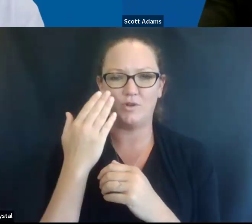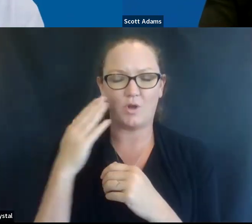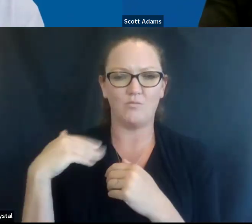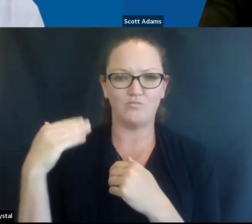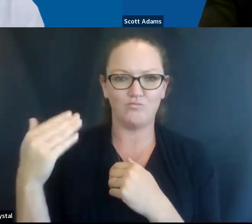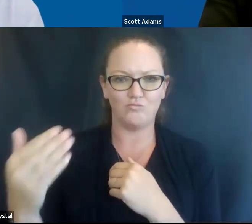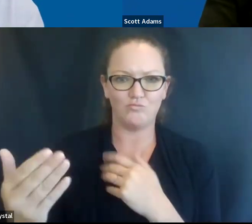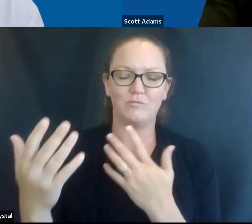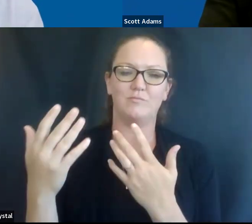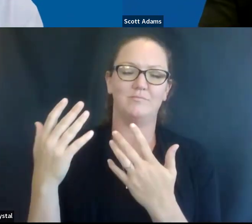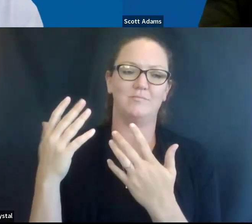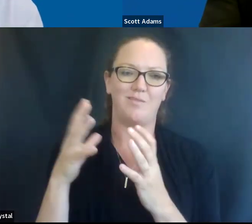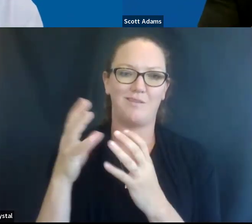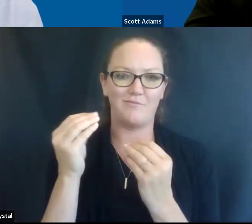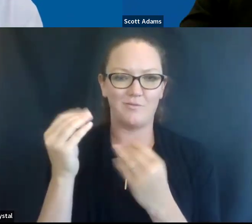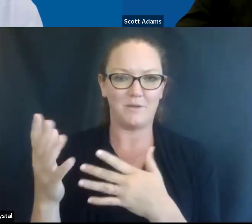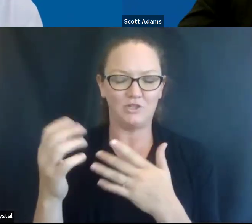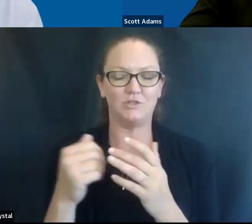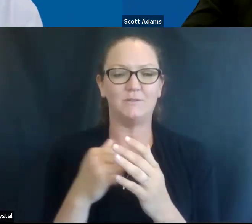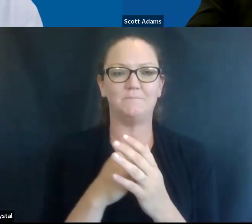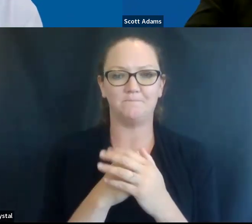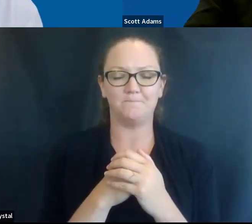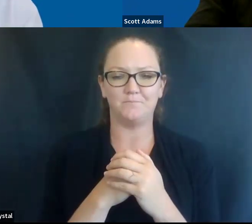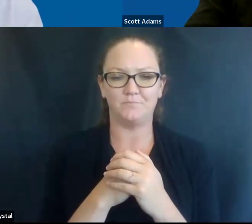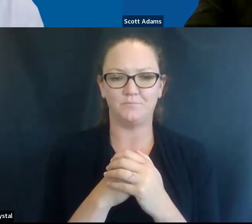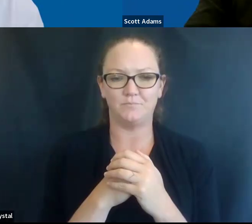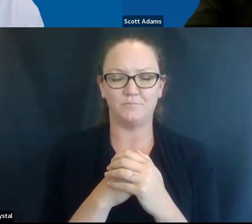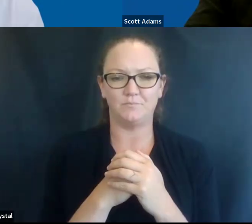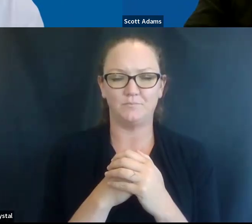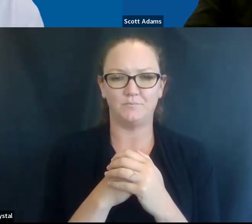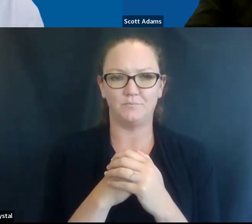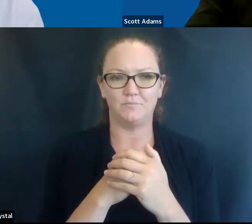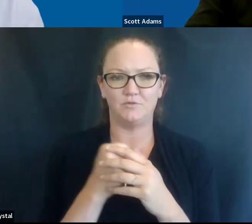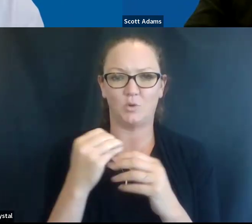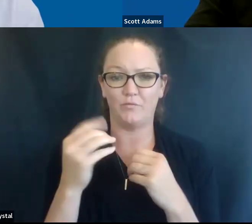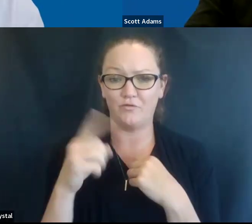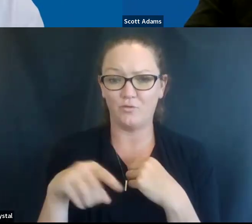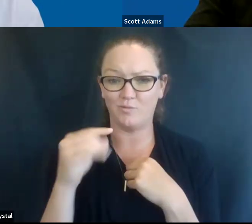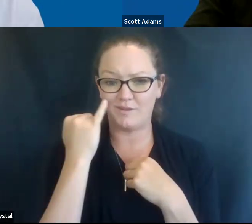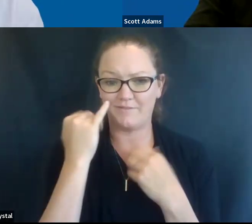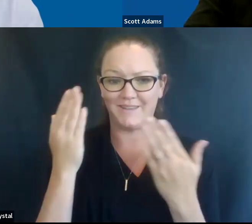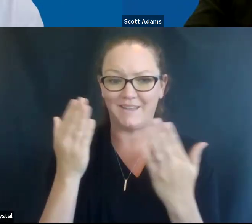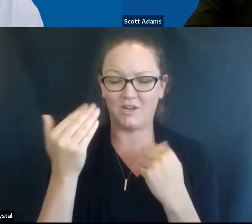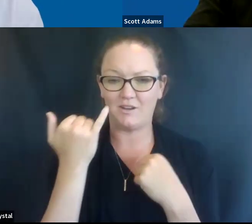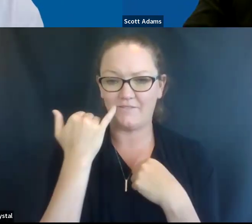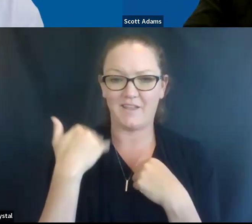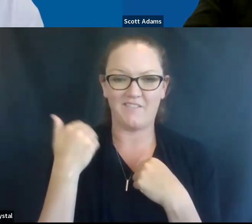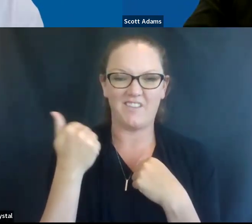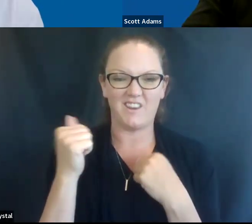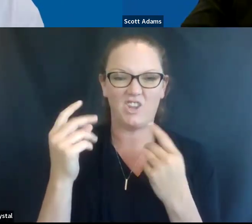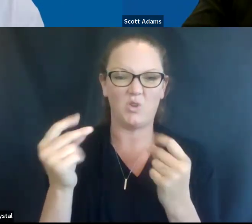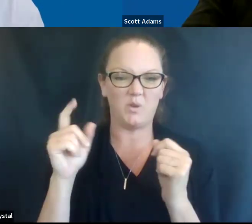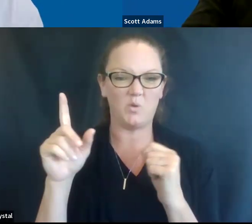Sean, James, Araceli, and Ann's information quickly. So for those of you who are still here, if you do have any